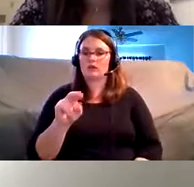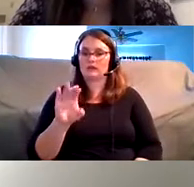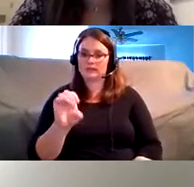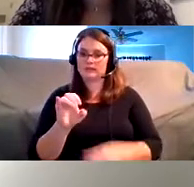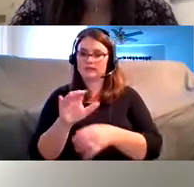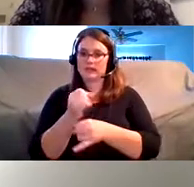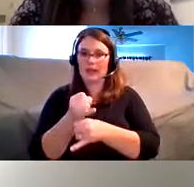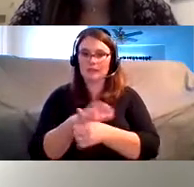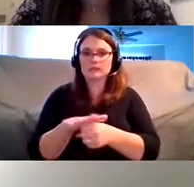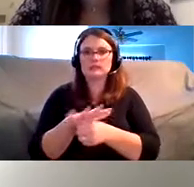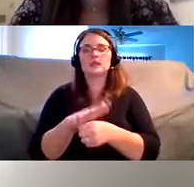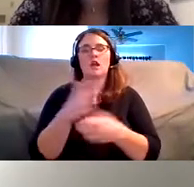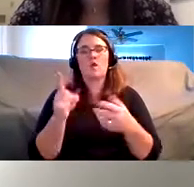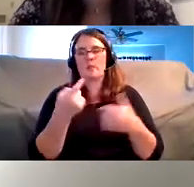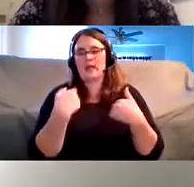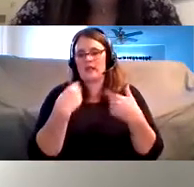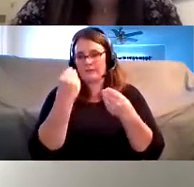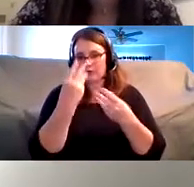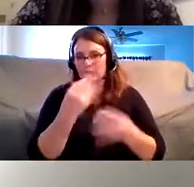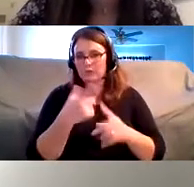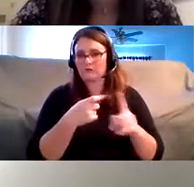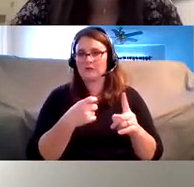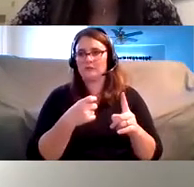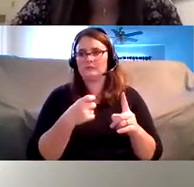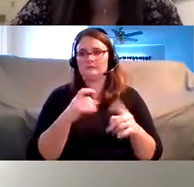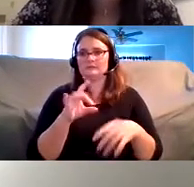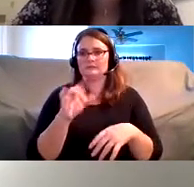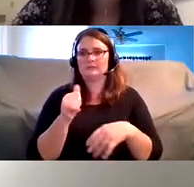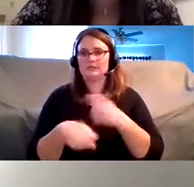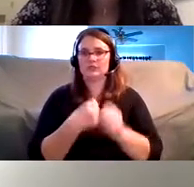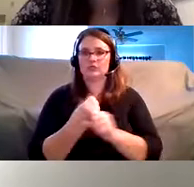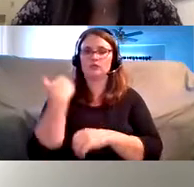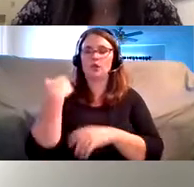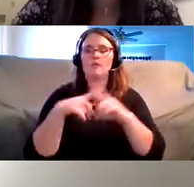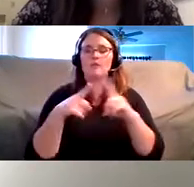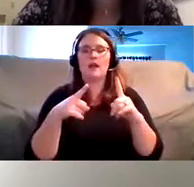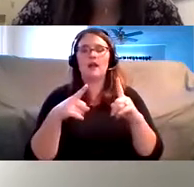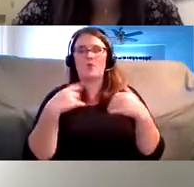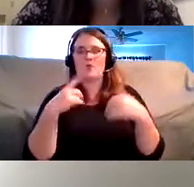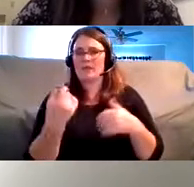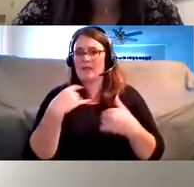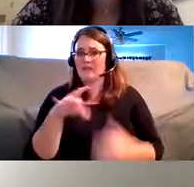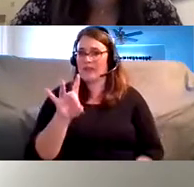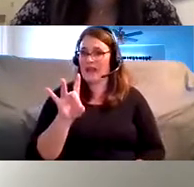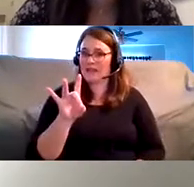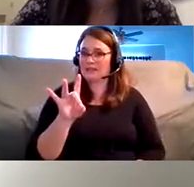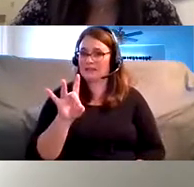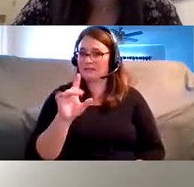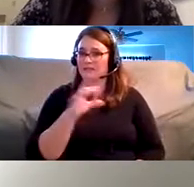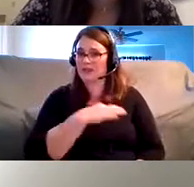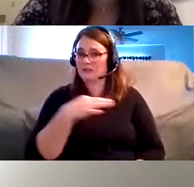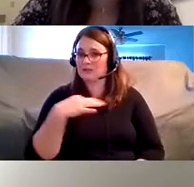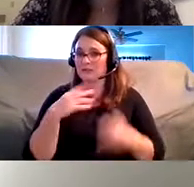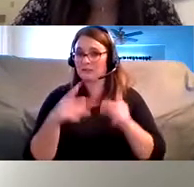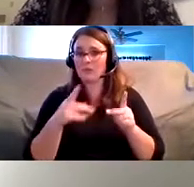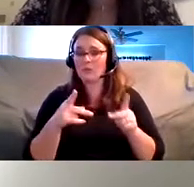8 Latina tenure track or tenured faculty members. So I can name every single one of them. And I don't think any of my white male colleagues could